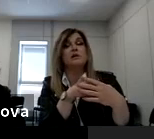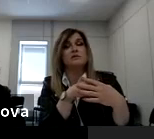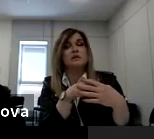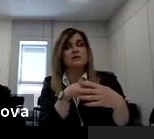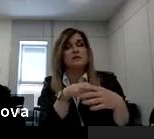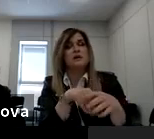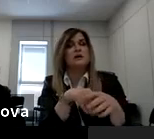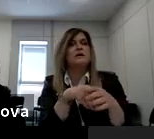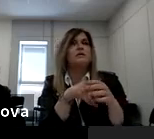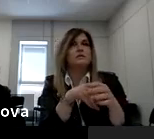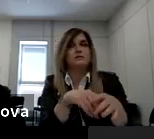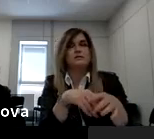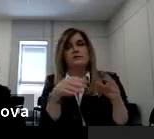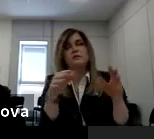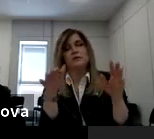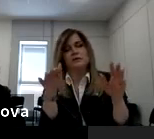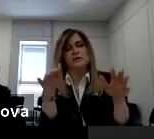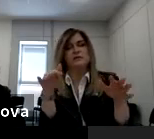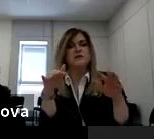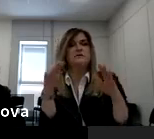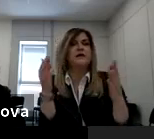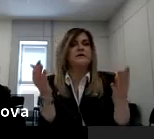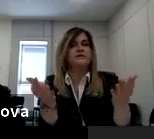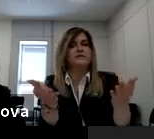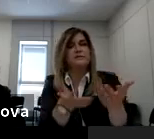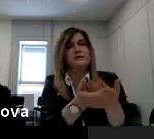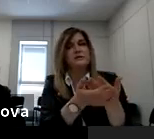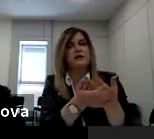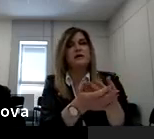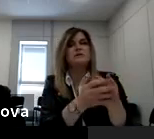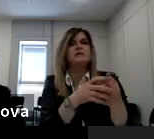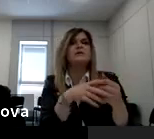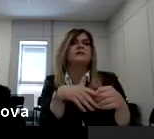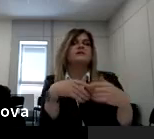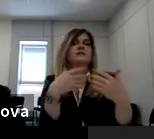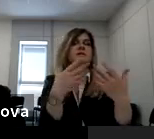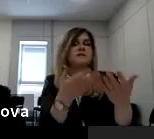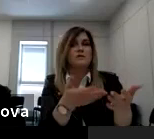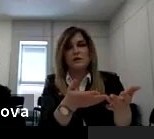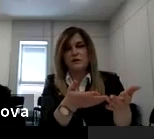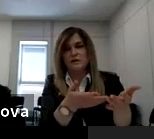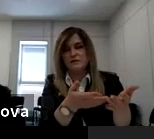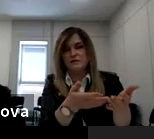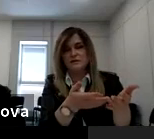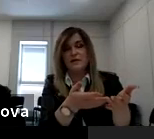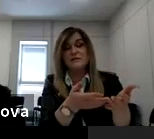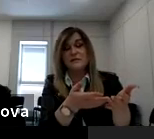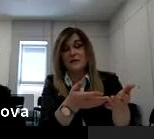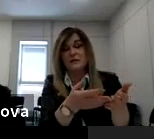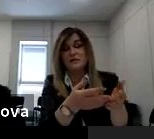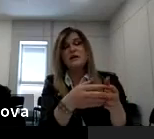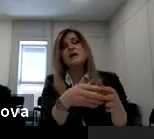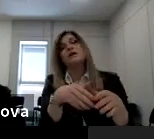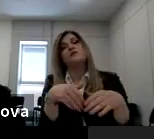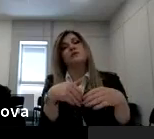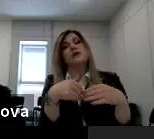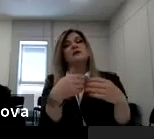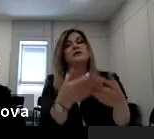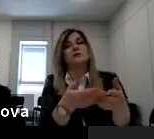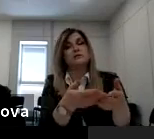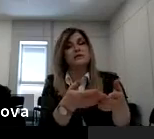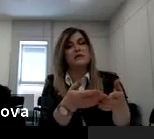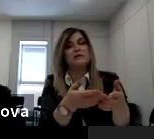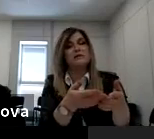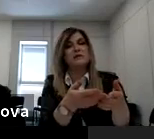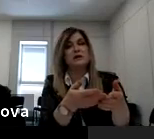of housing, also, you understand, if we have transparent housing, this is one lighting effect. If we